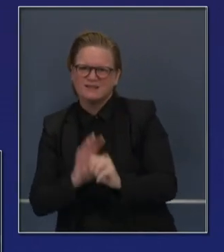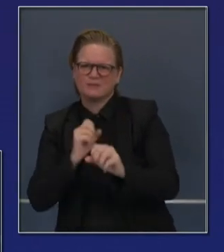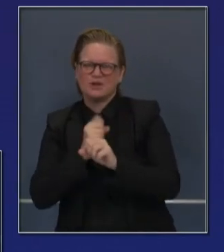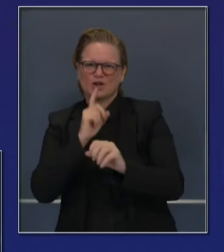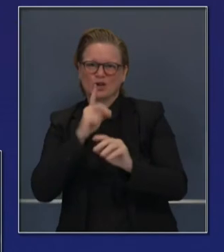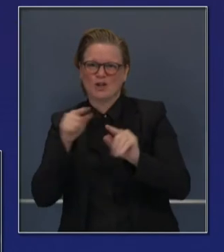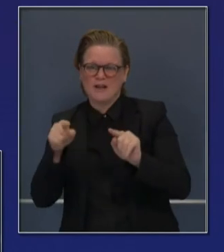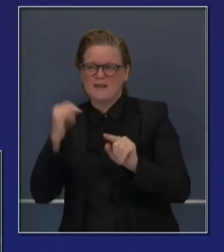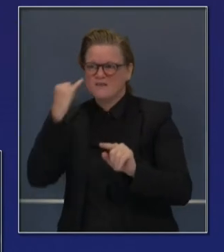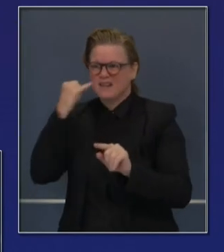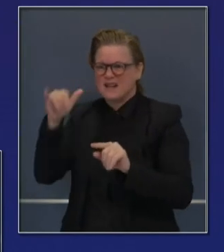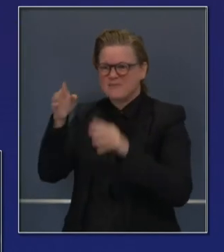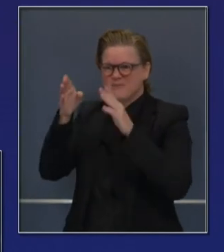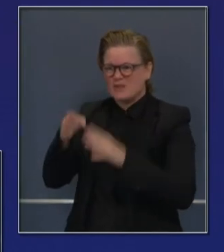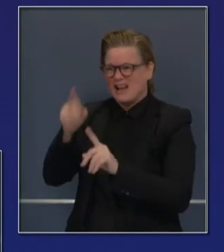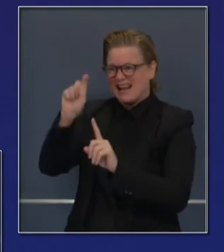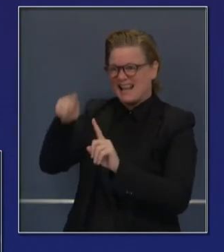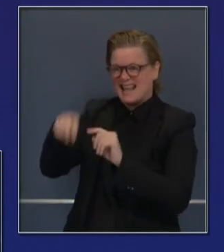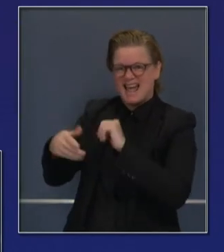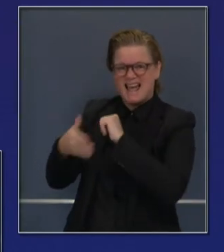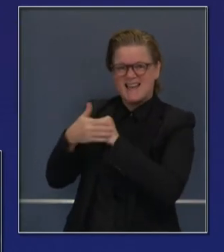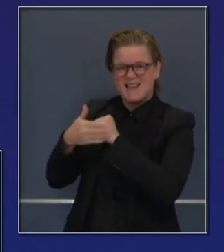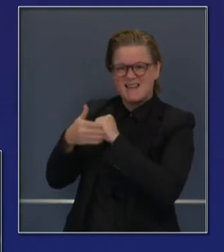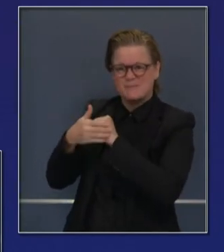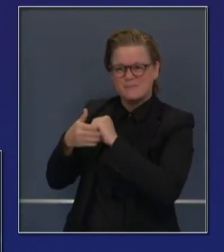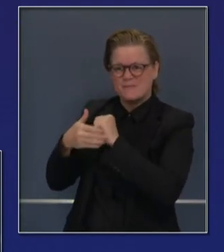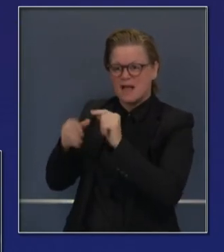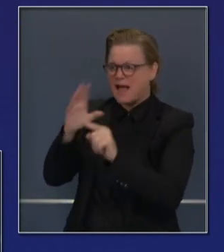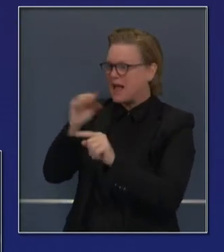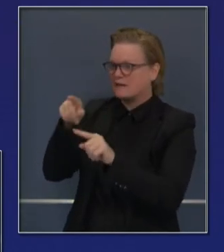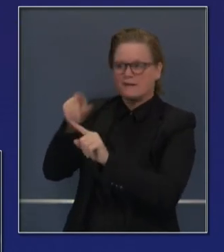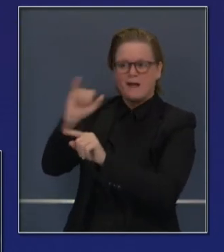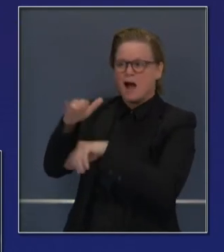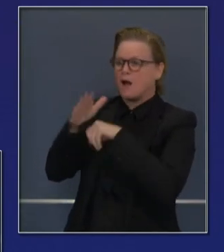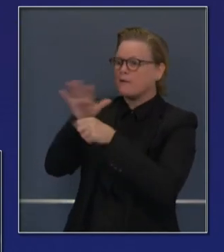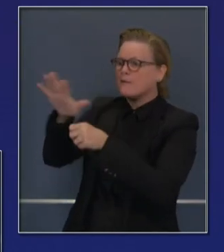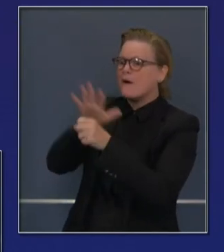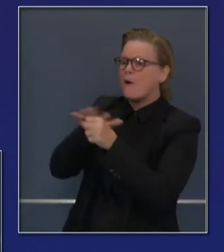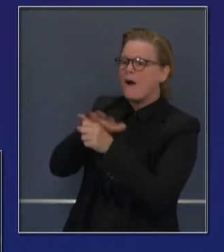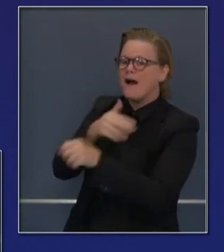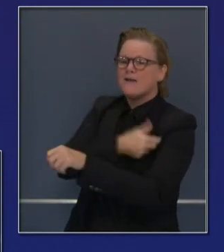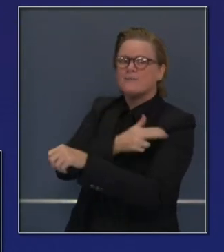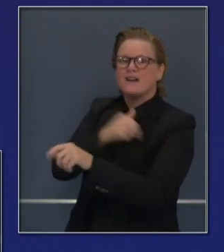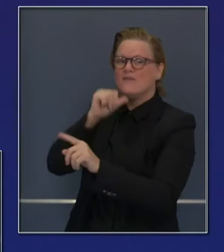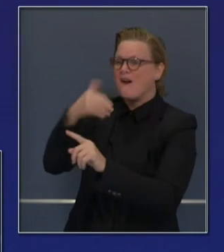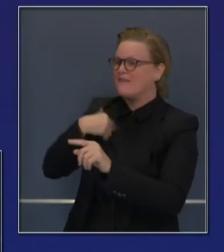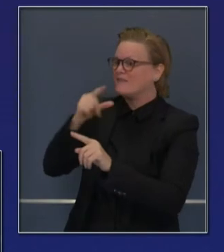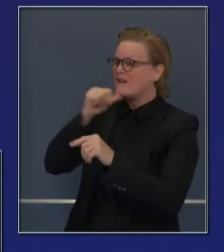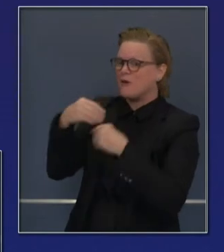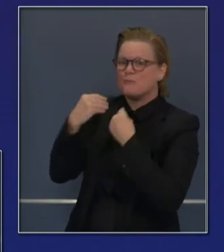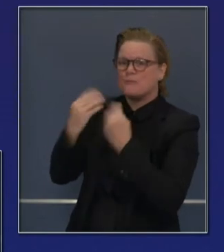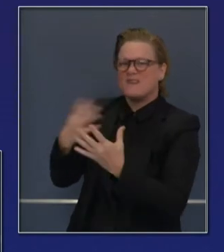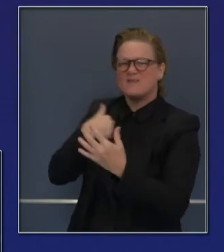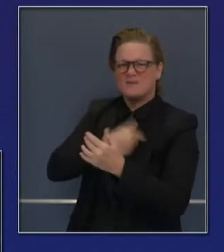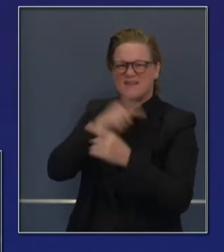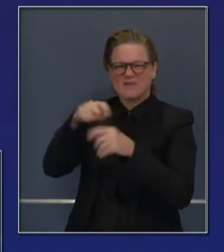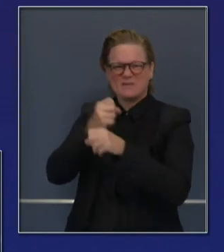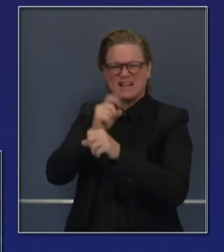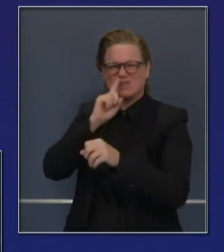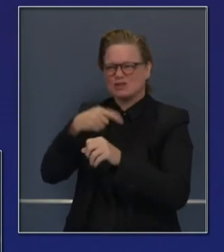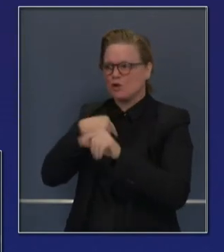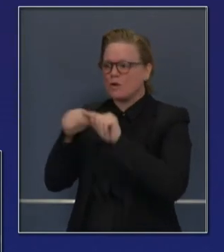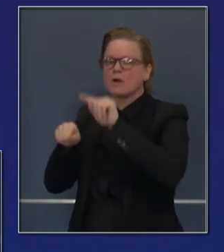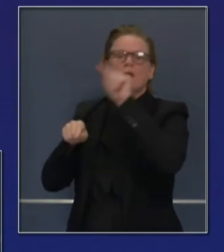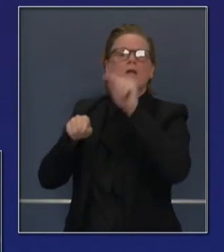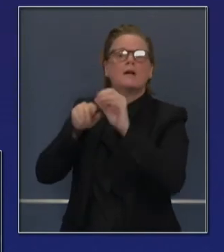they can't get it in a hospital in their community, in their county, then we need to make sure that surrounding counties' hospitals